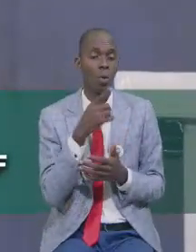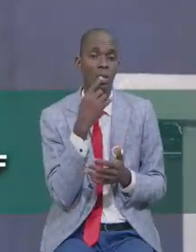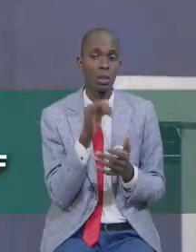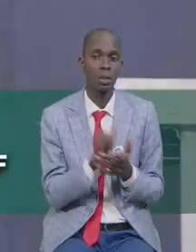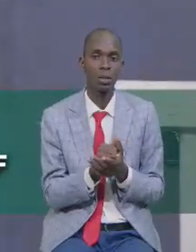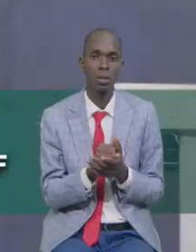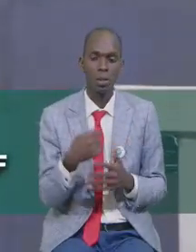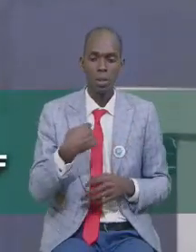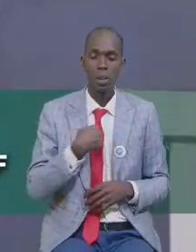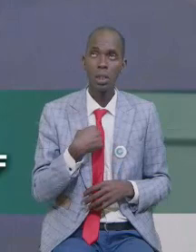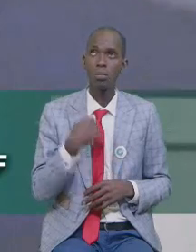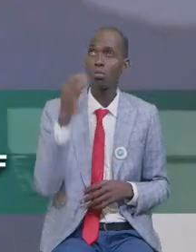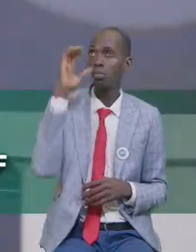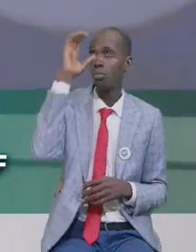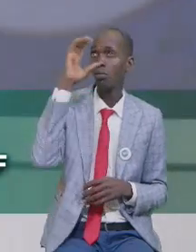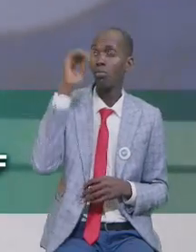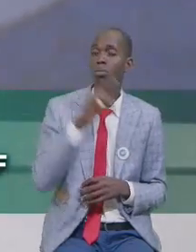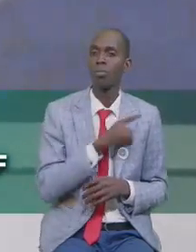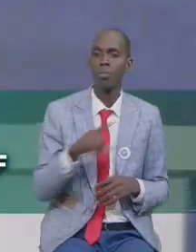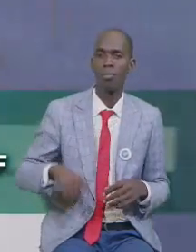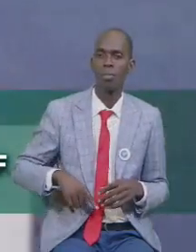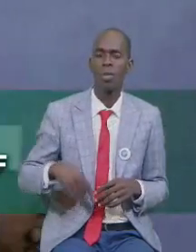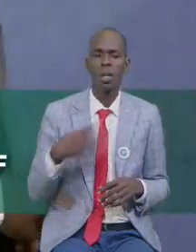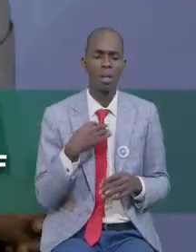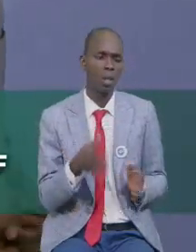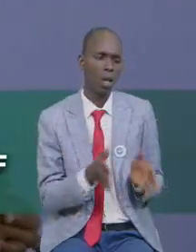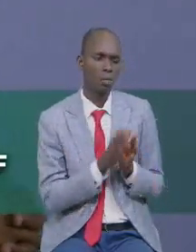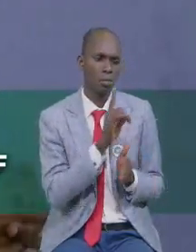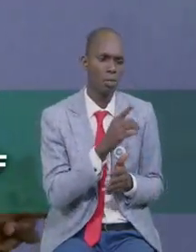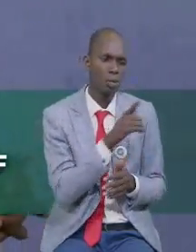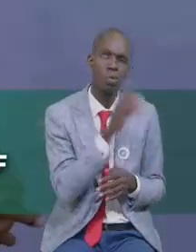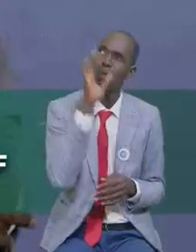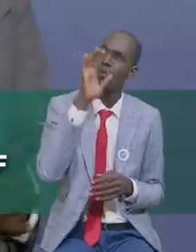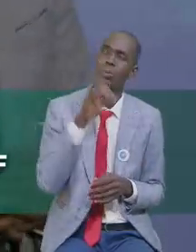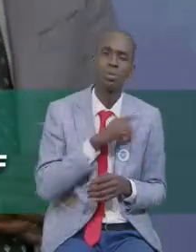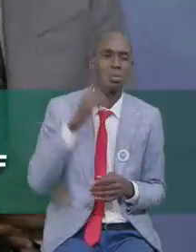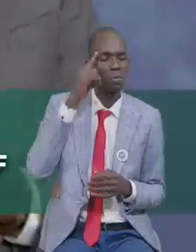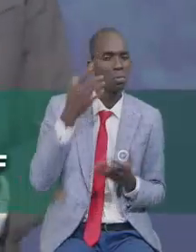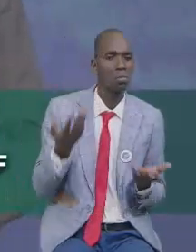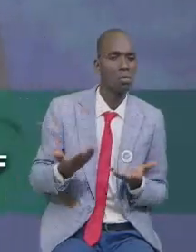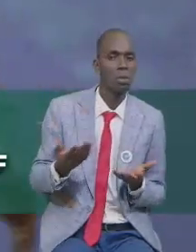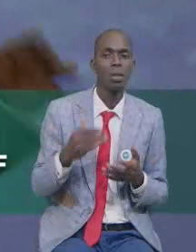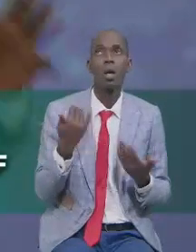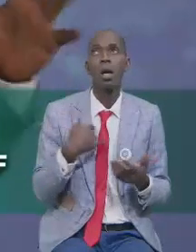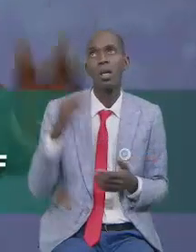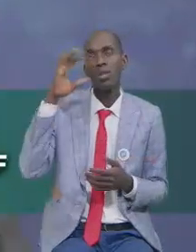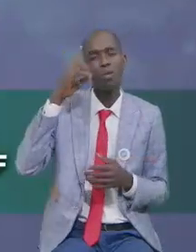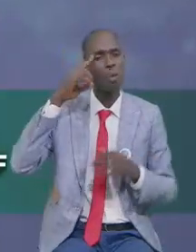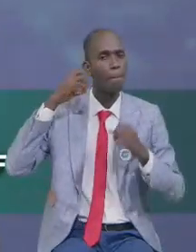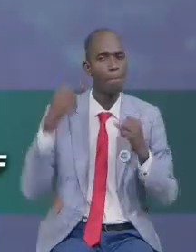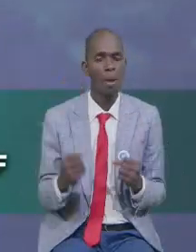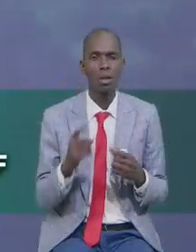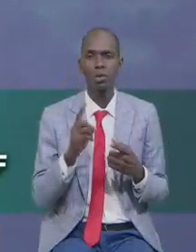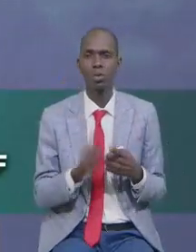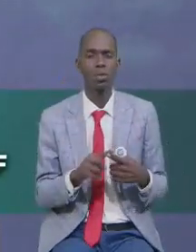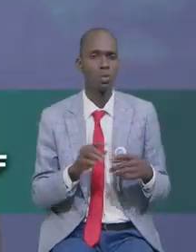the Lord, and I said, what did you seek the Lord for? He said, I sought for power to fulfill